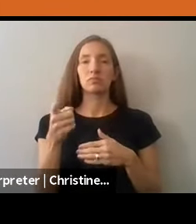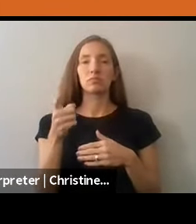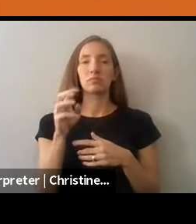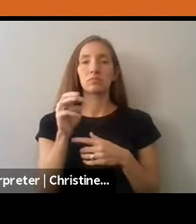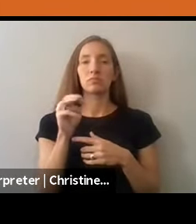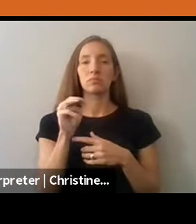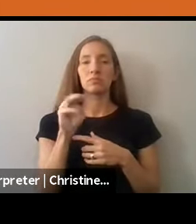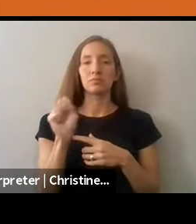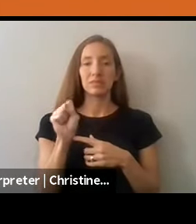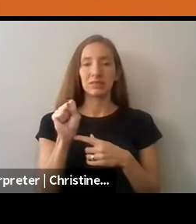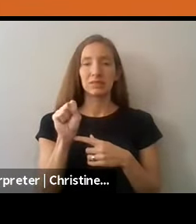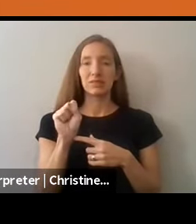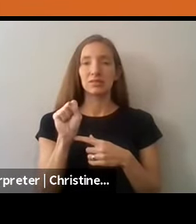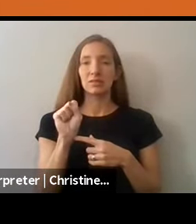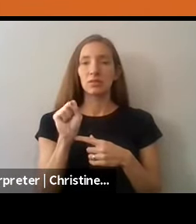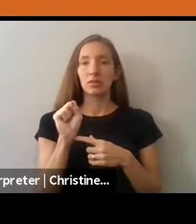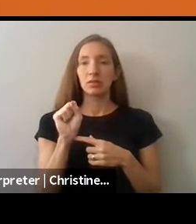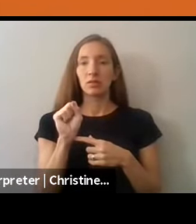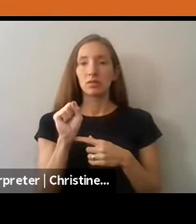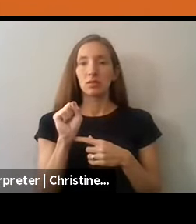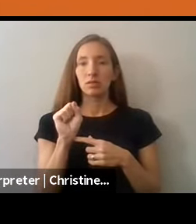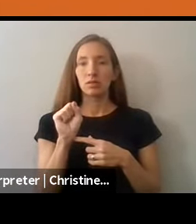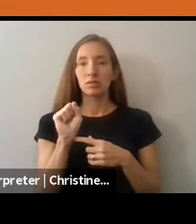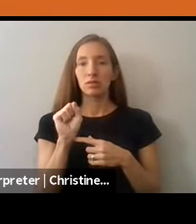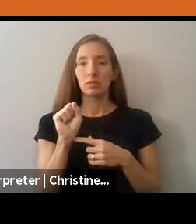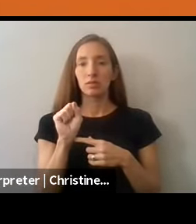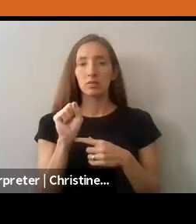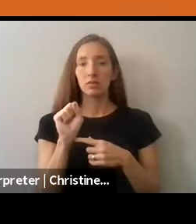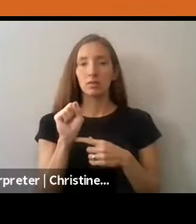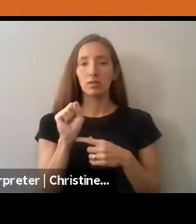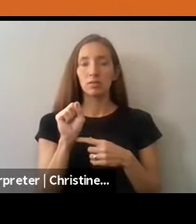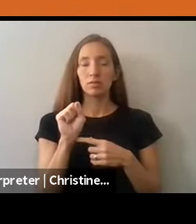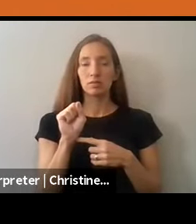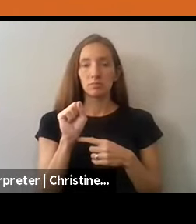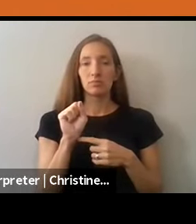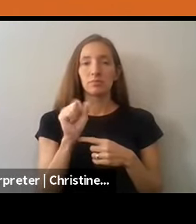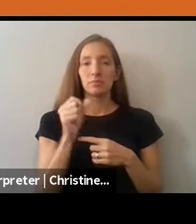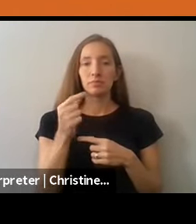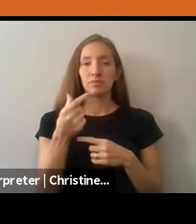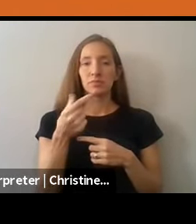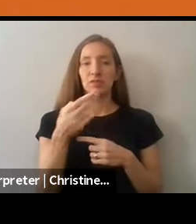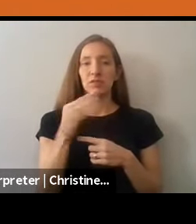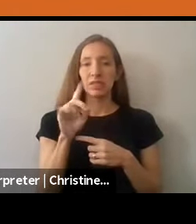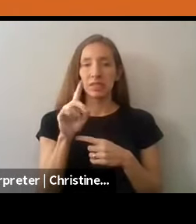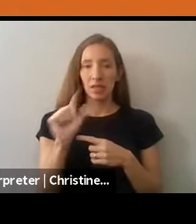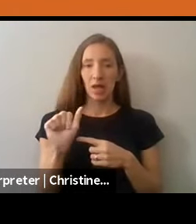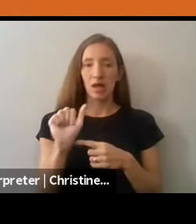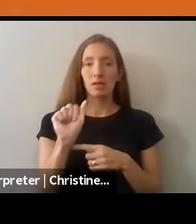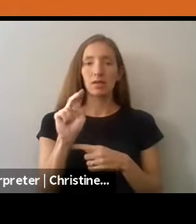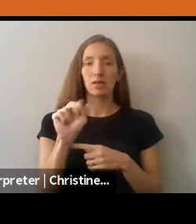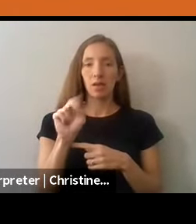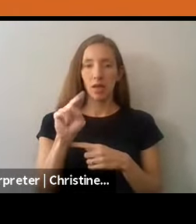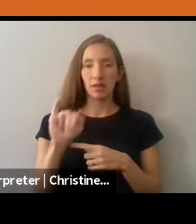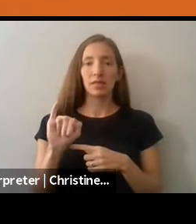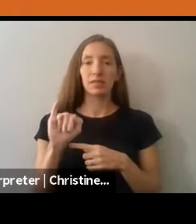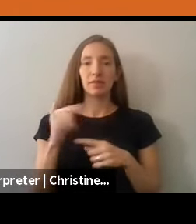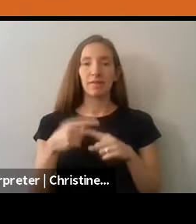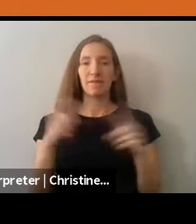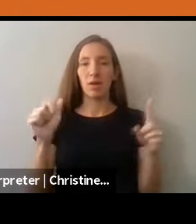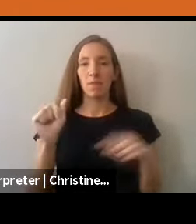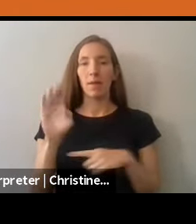Gida Anani from ABAD, a resource center for gender equality. ABAD has been a